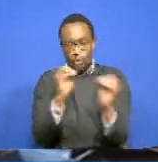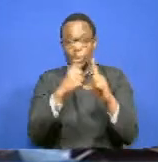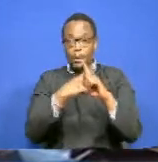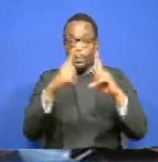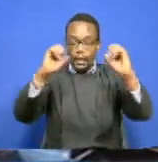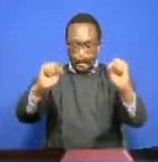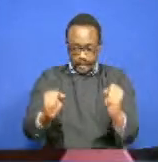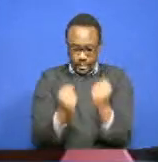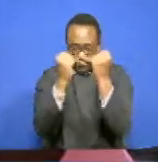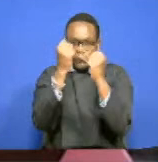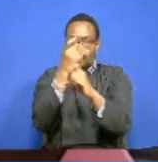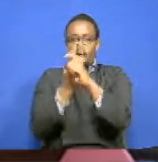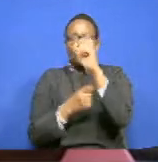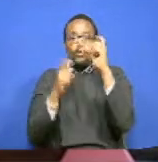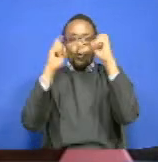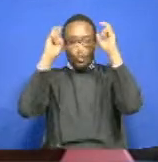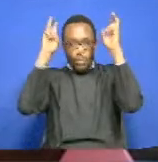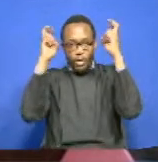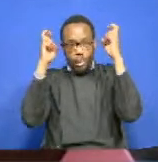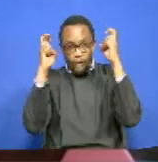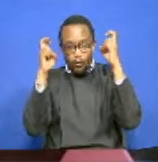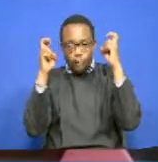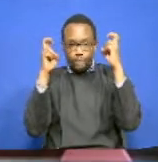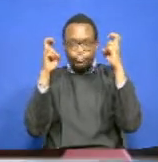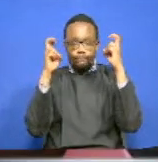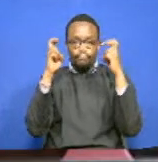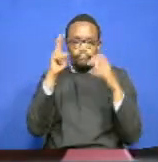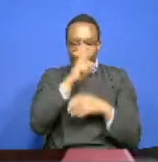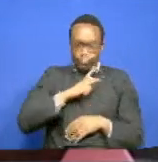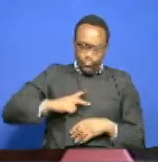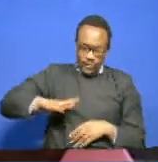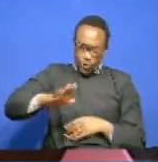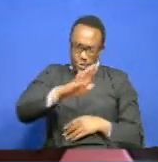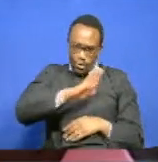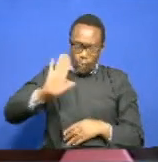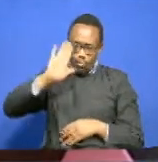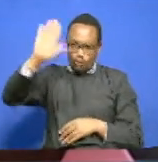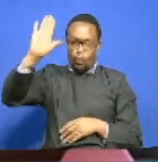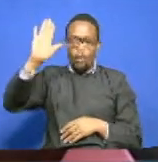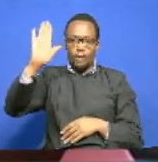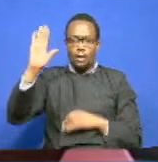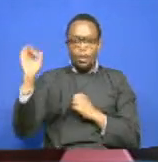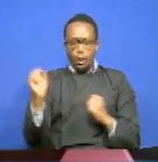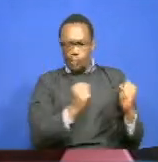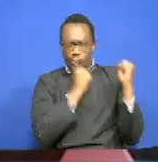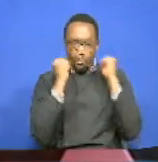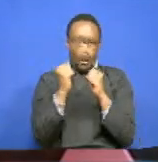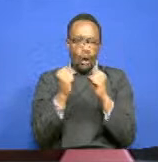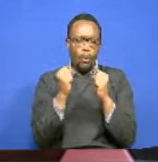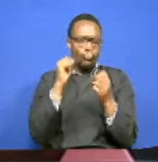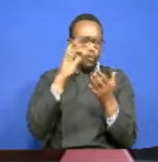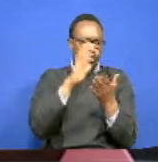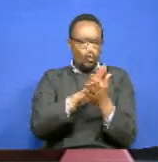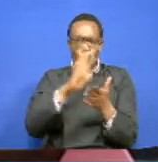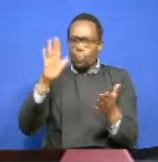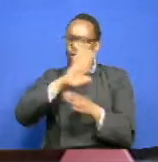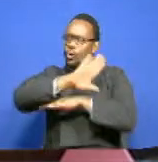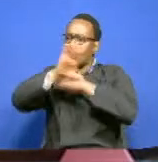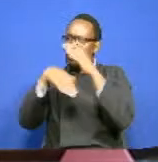into temptation, but deliver us from evil. For the kingdom, the power, and the glory are